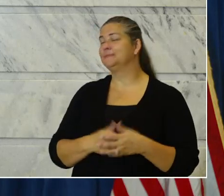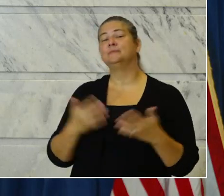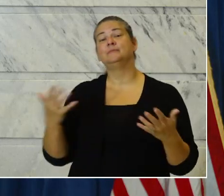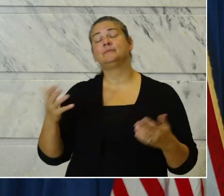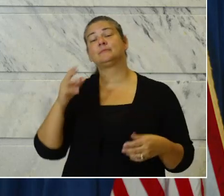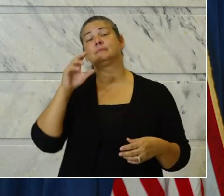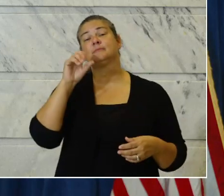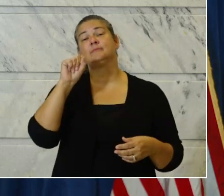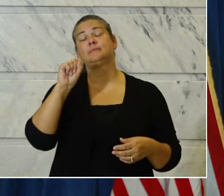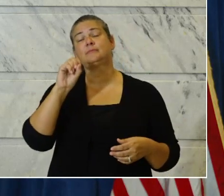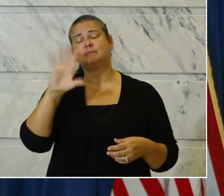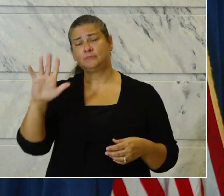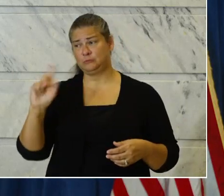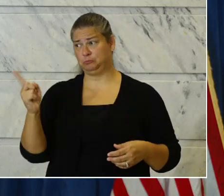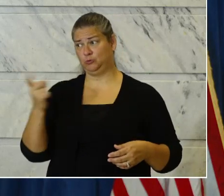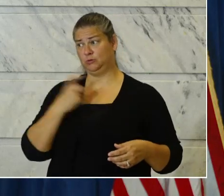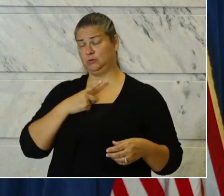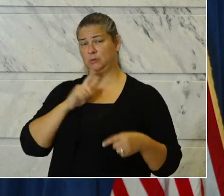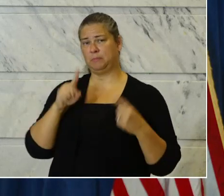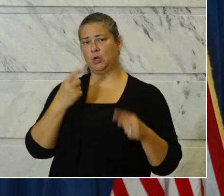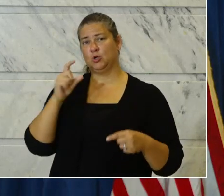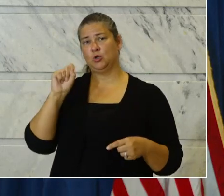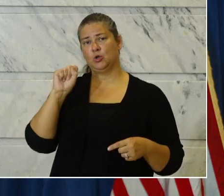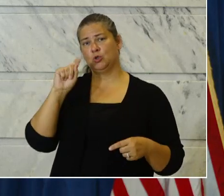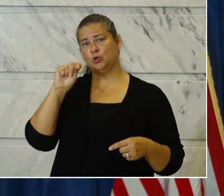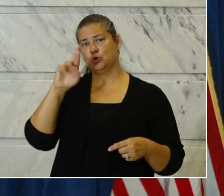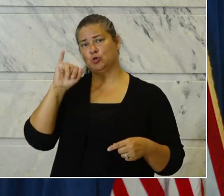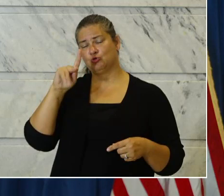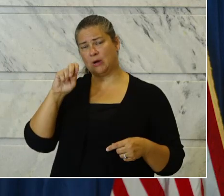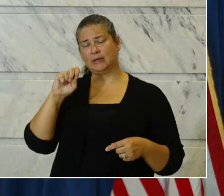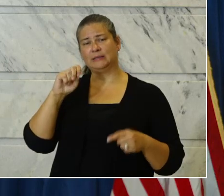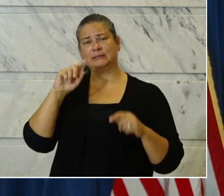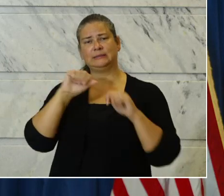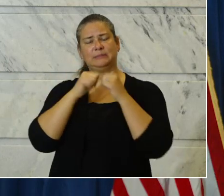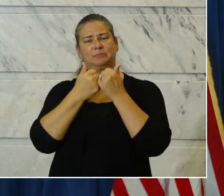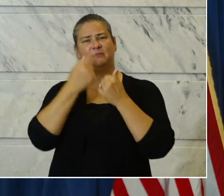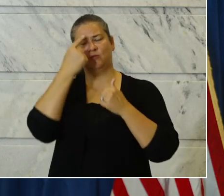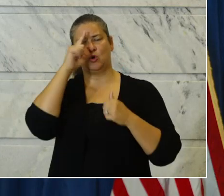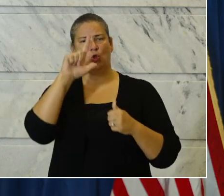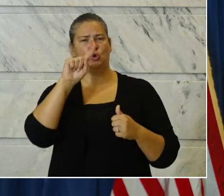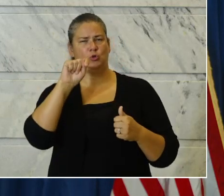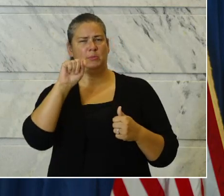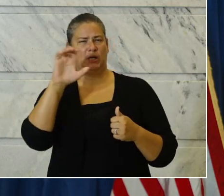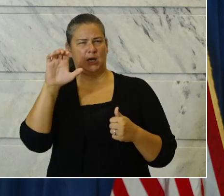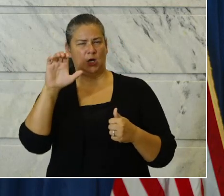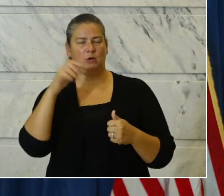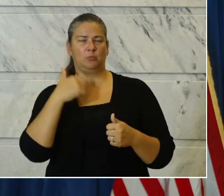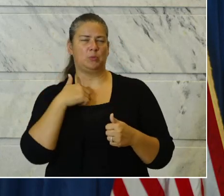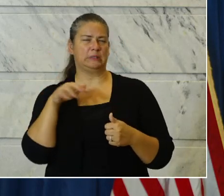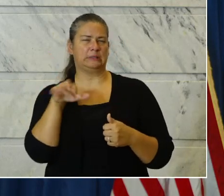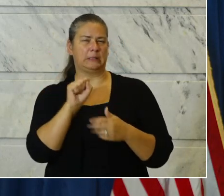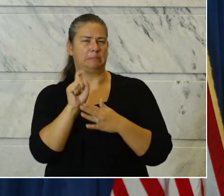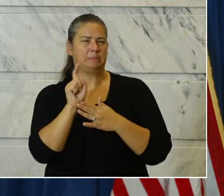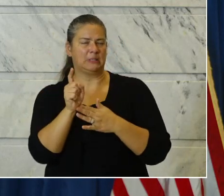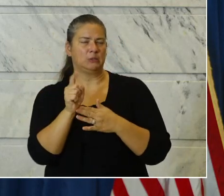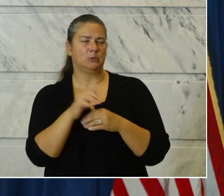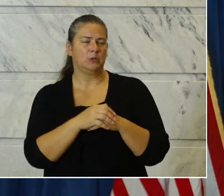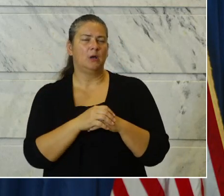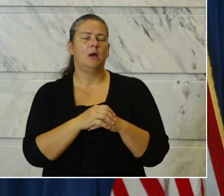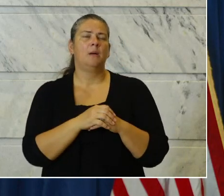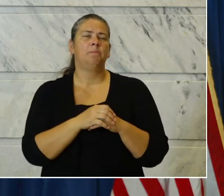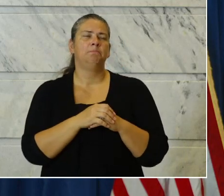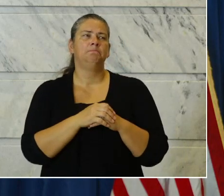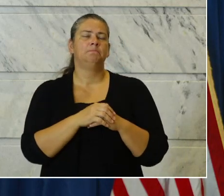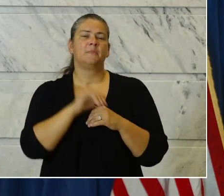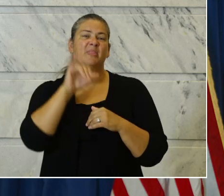So the question was about the strike teams in long-term care, and I'll just take a second here. You know, that